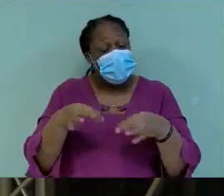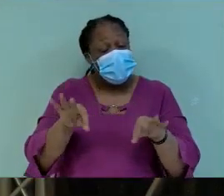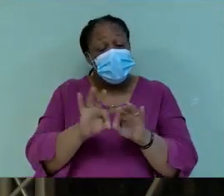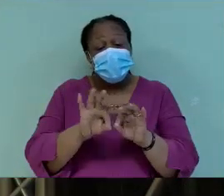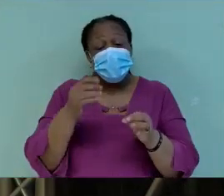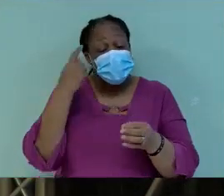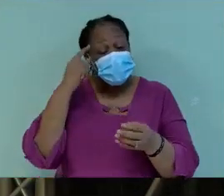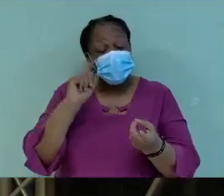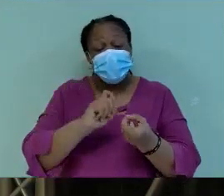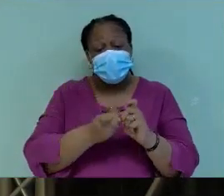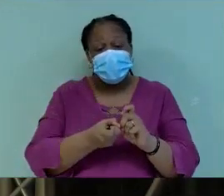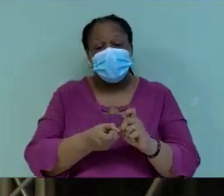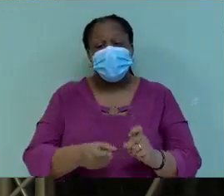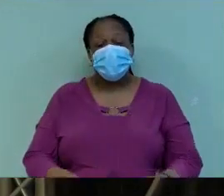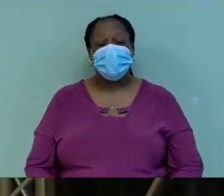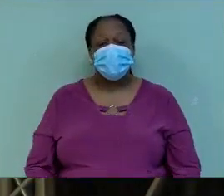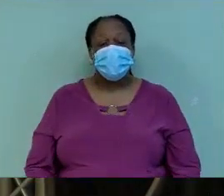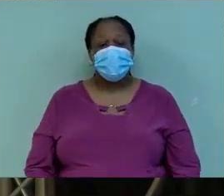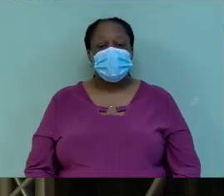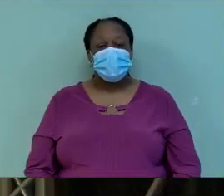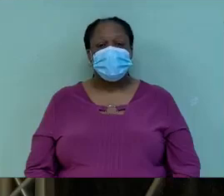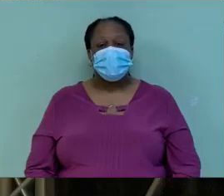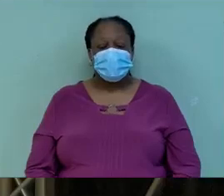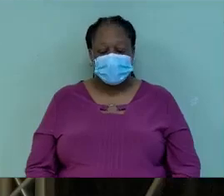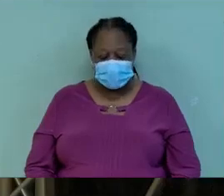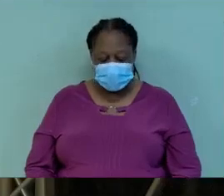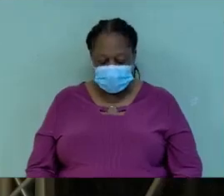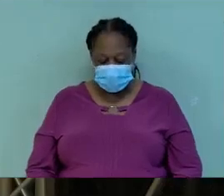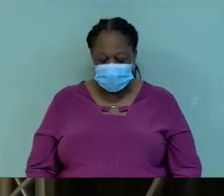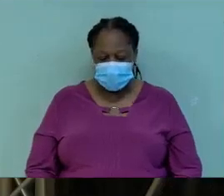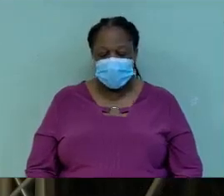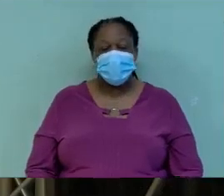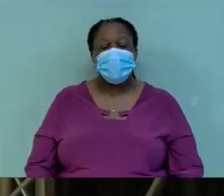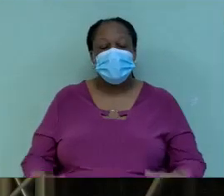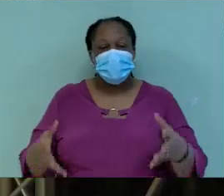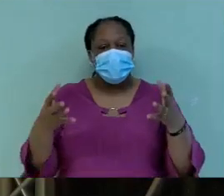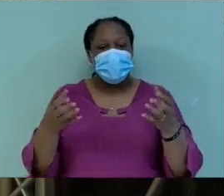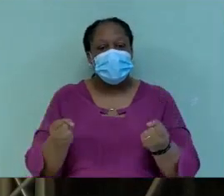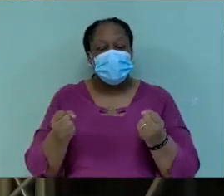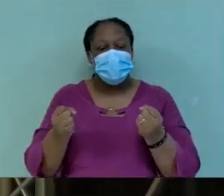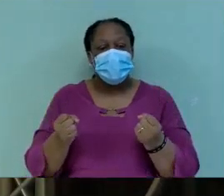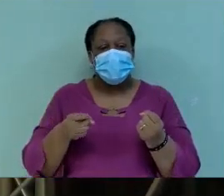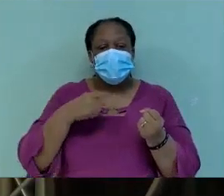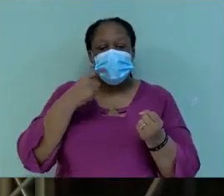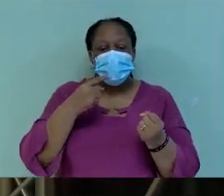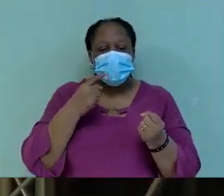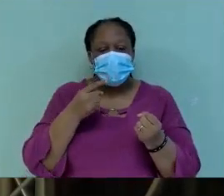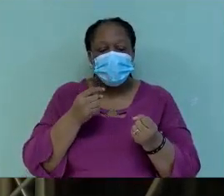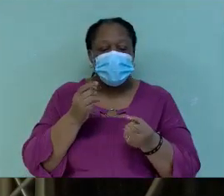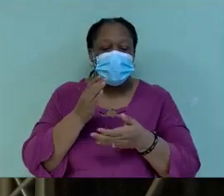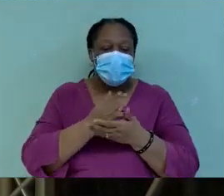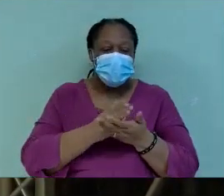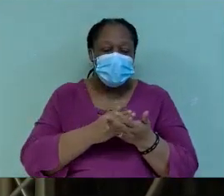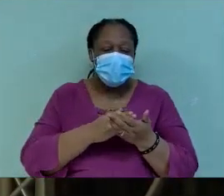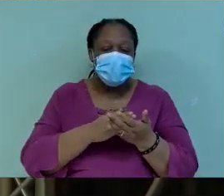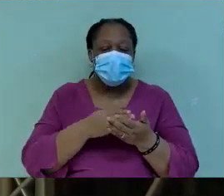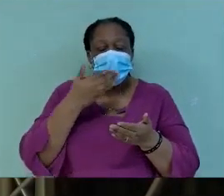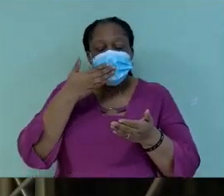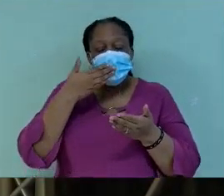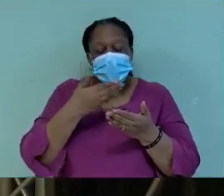I also want to use this opportunity to highlight some citizens that have been doing some good